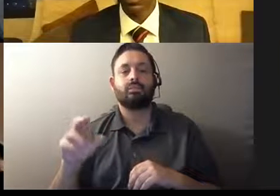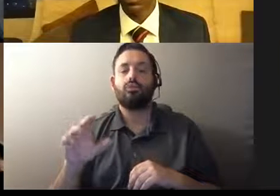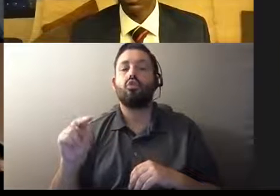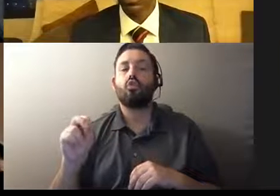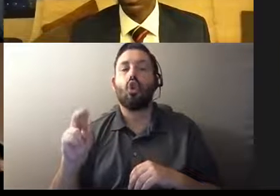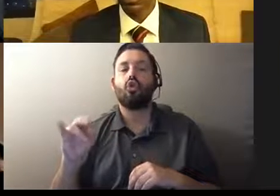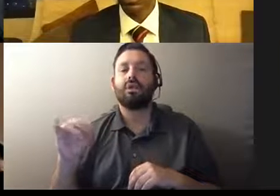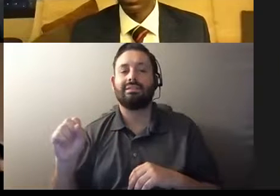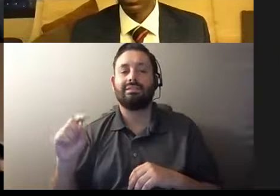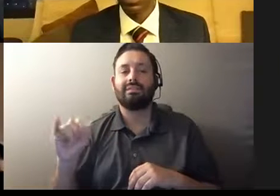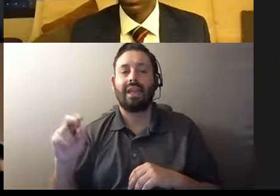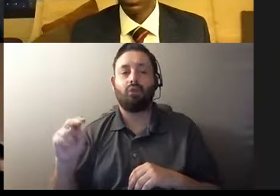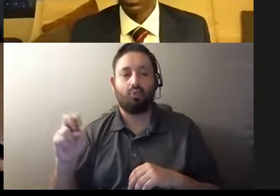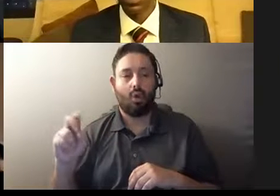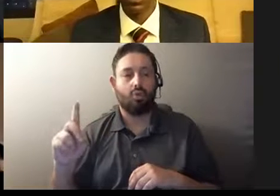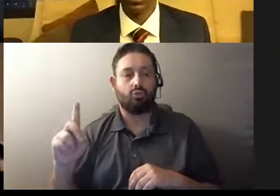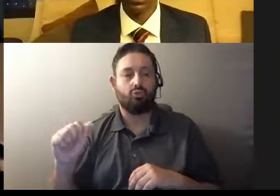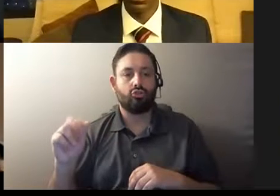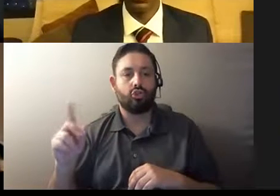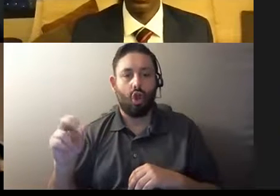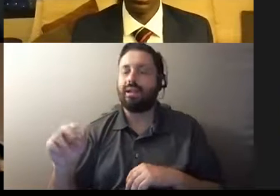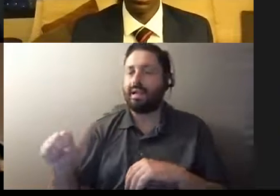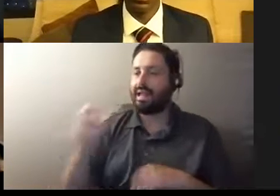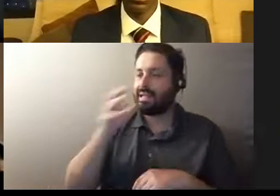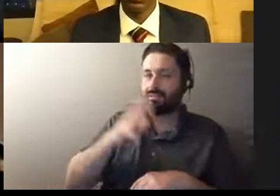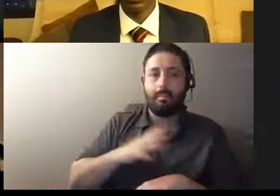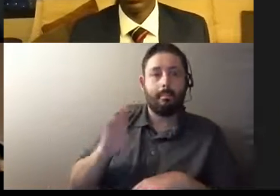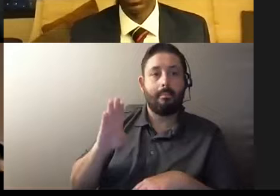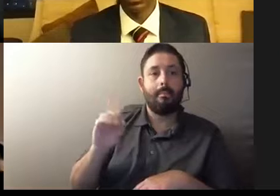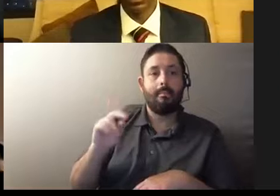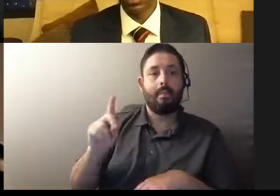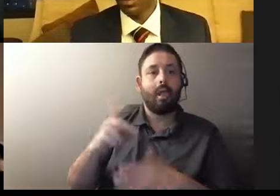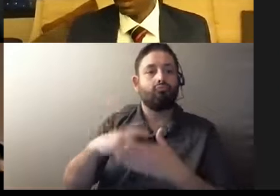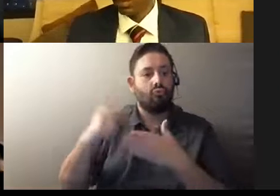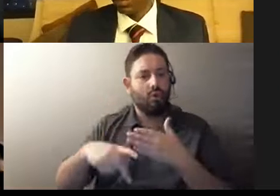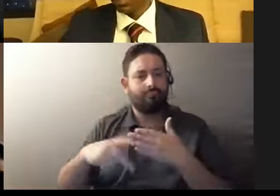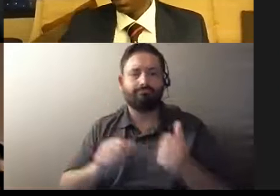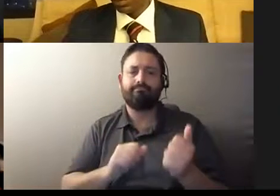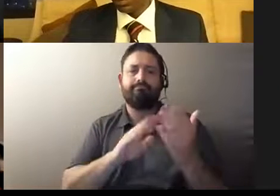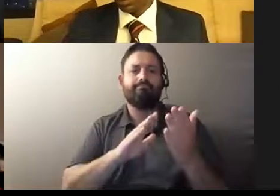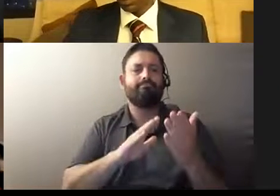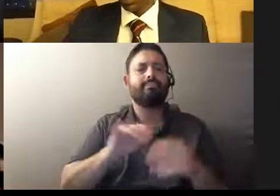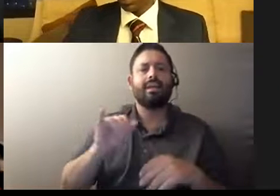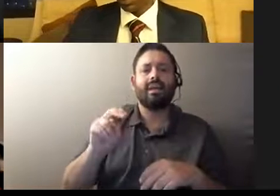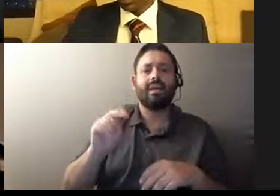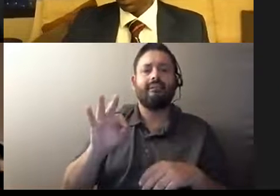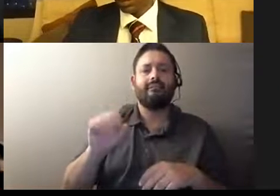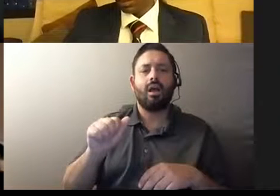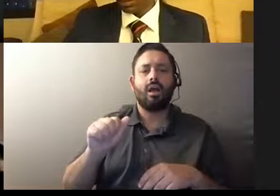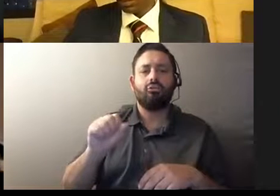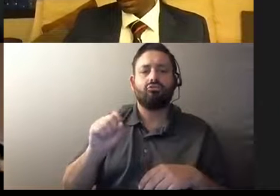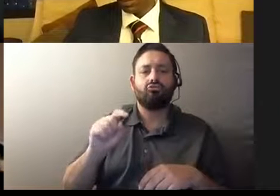Darden. Yes, ma'am. So the bond programs are set up to address infrastructure and park needs. We have